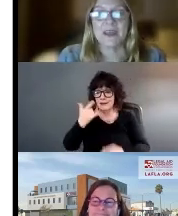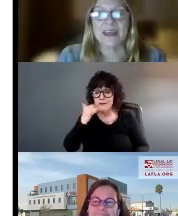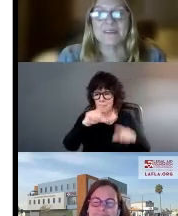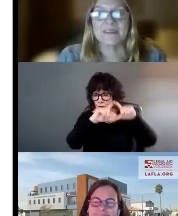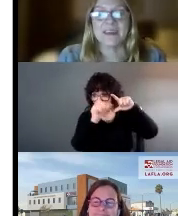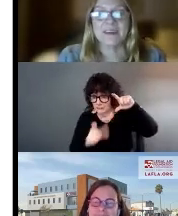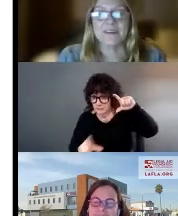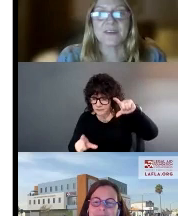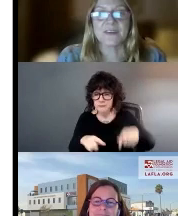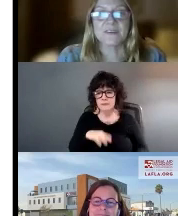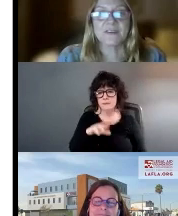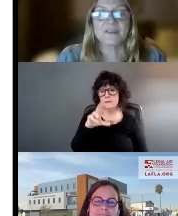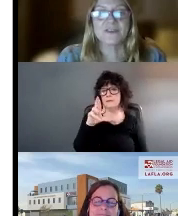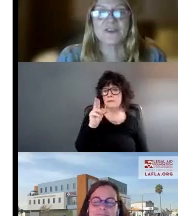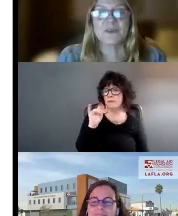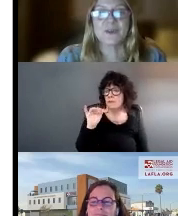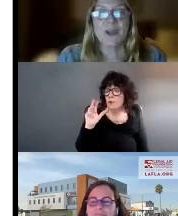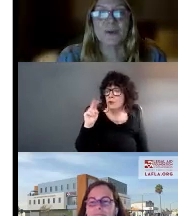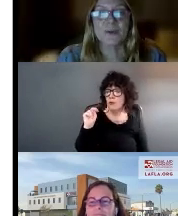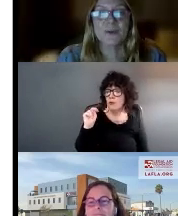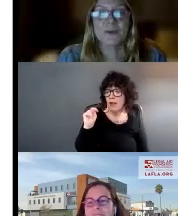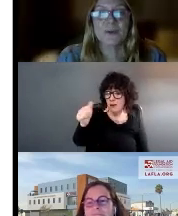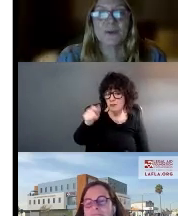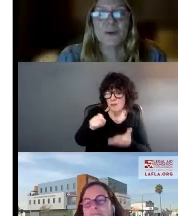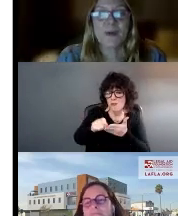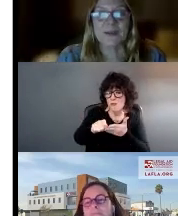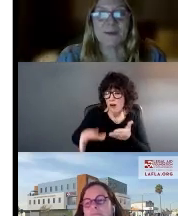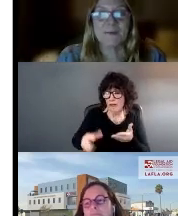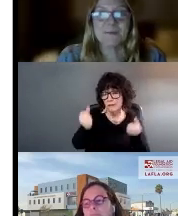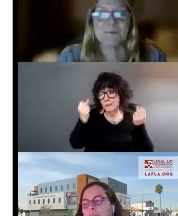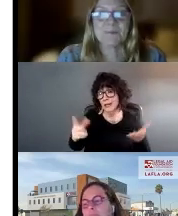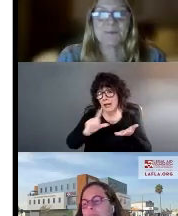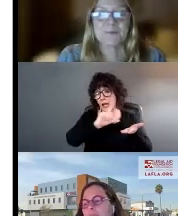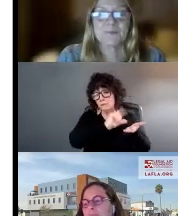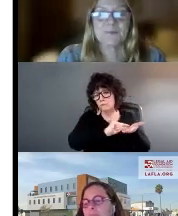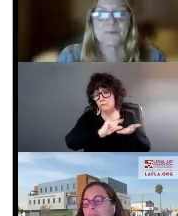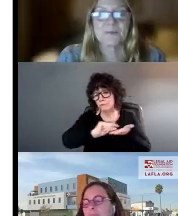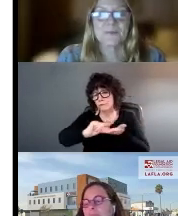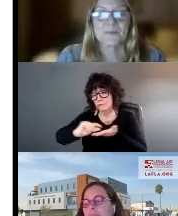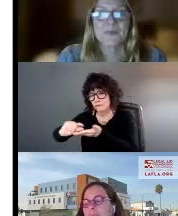including NCLC's Student Loan Law Manual.